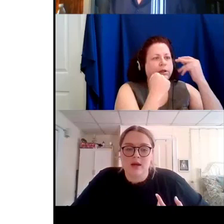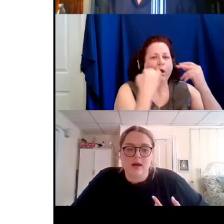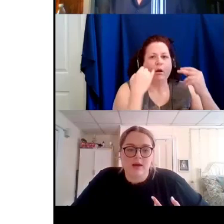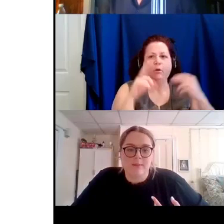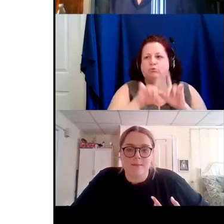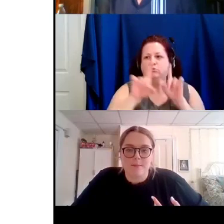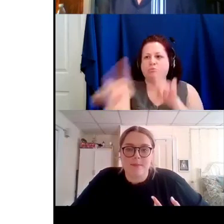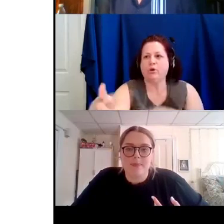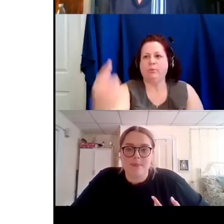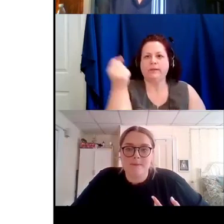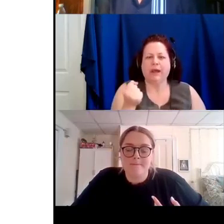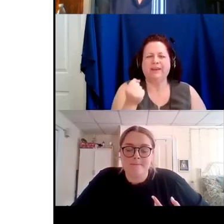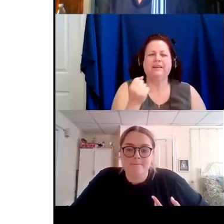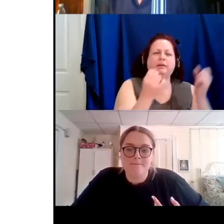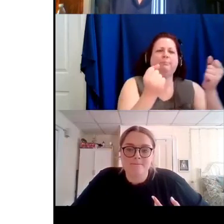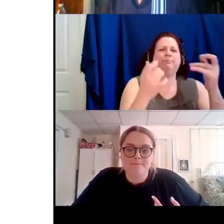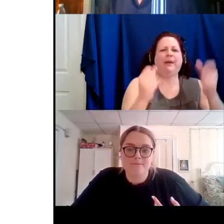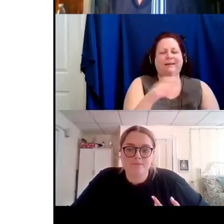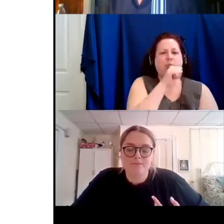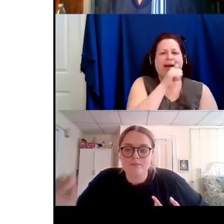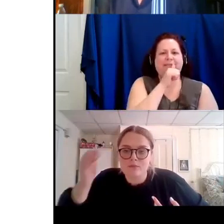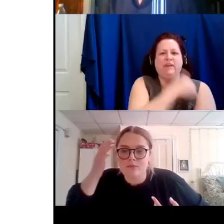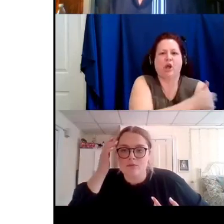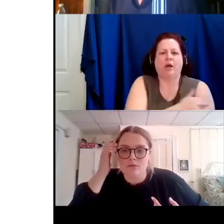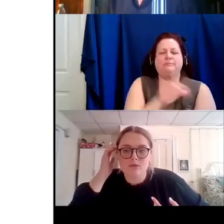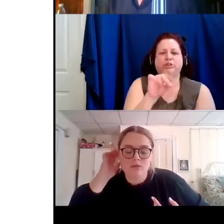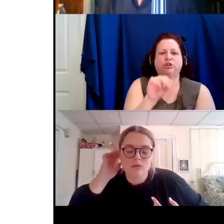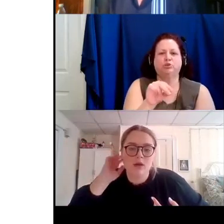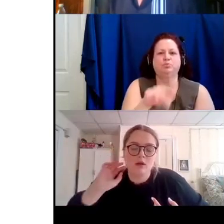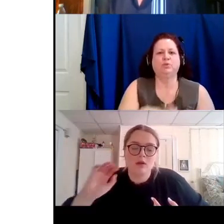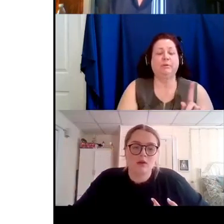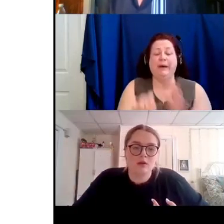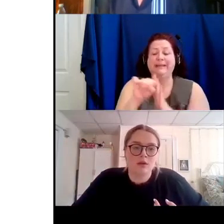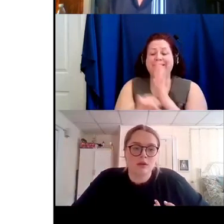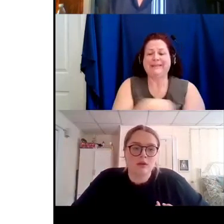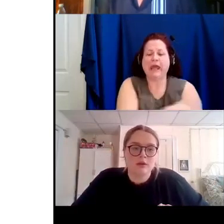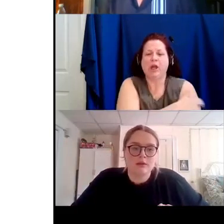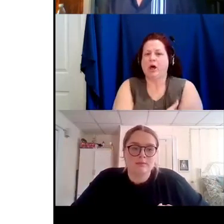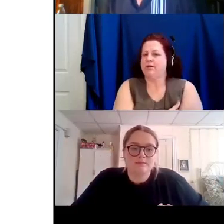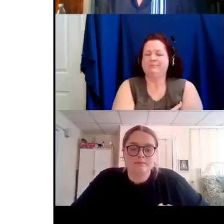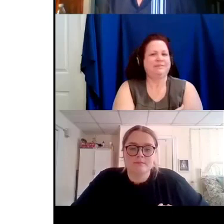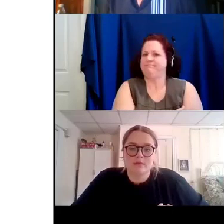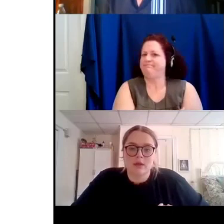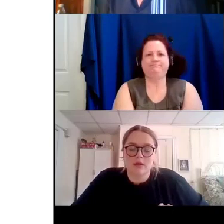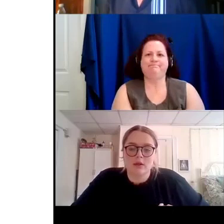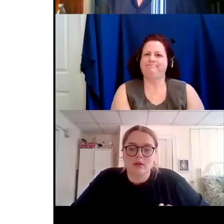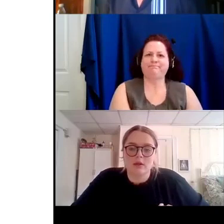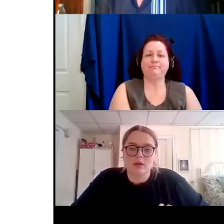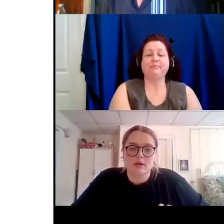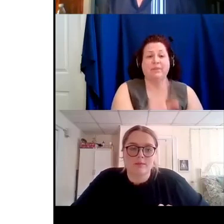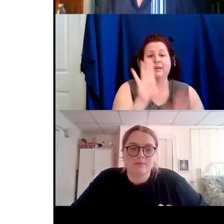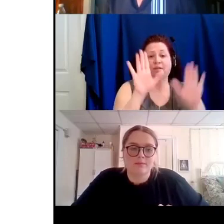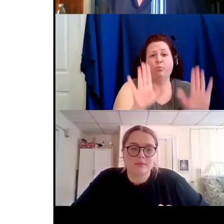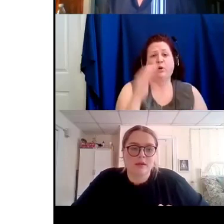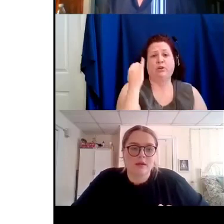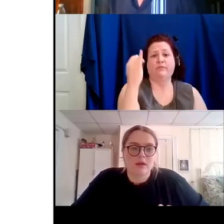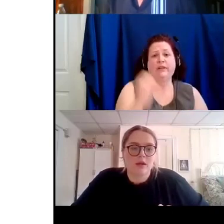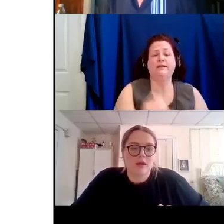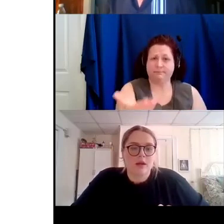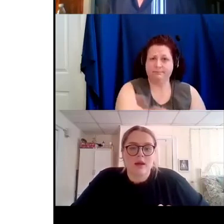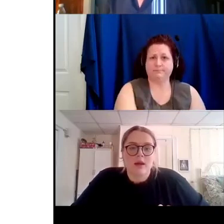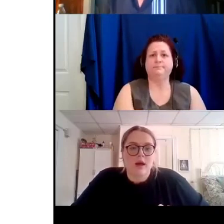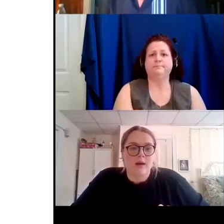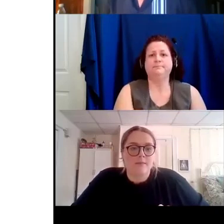A lot of them do. A lot of the privates do. I don't see it in the state hospitals, but I think that's a great idea. Go on,